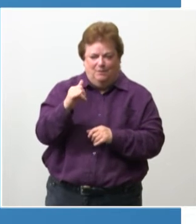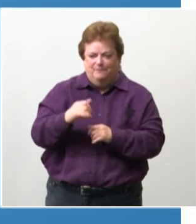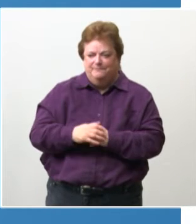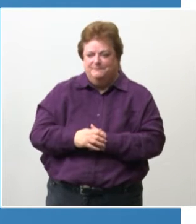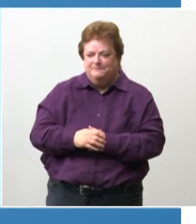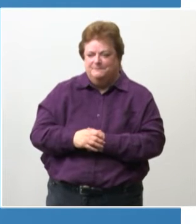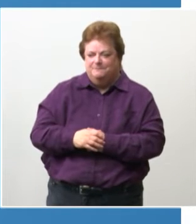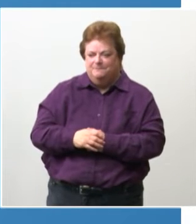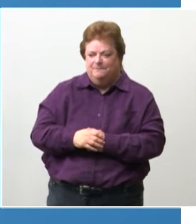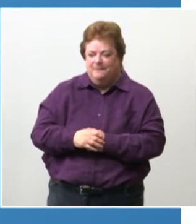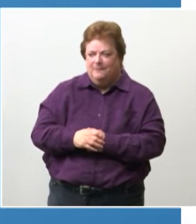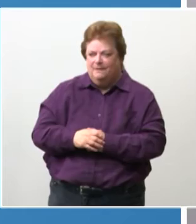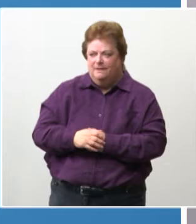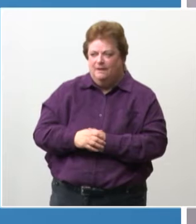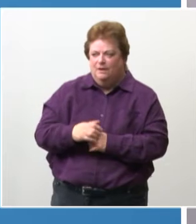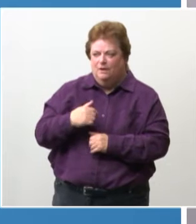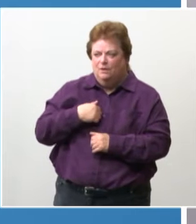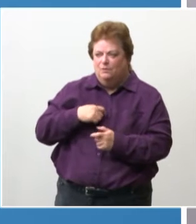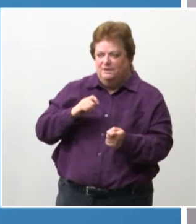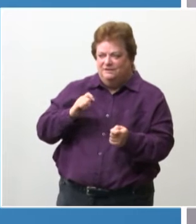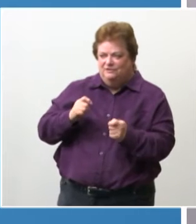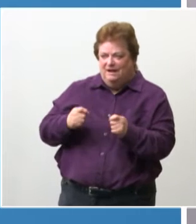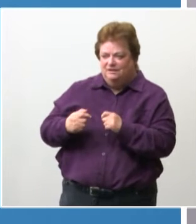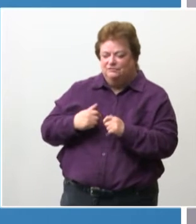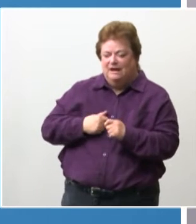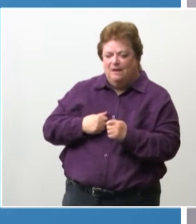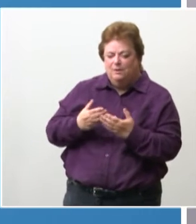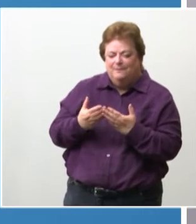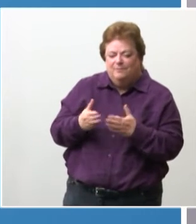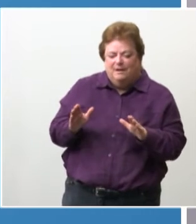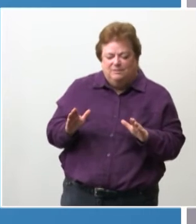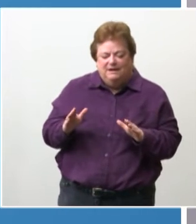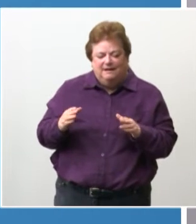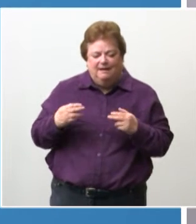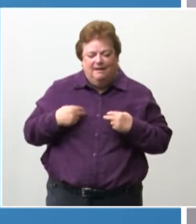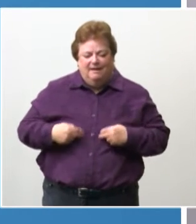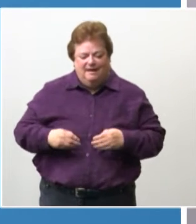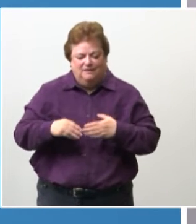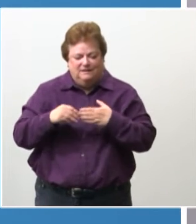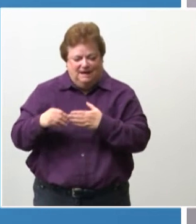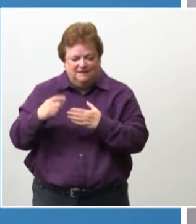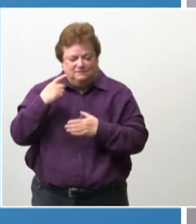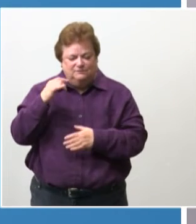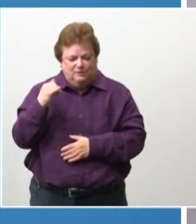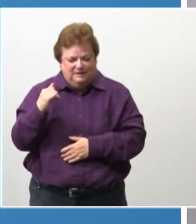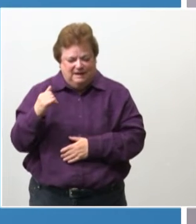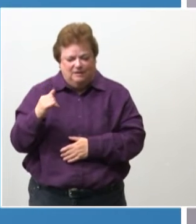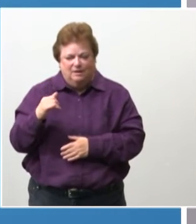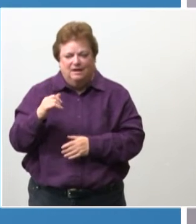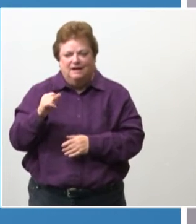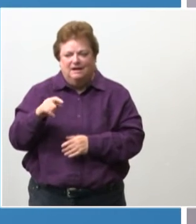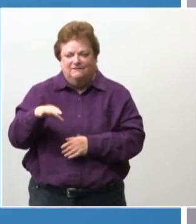red. We've revised our public health guidance for yellow, which can be found at